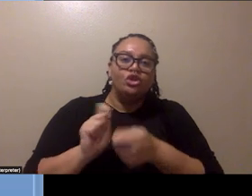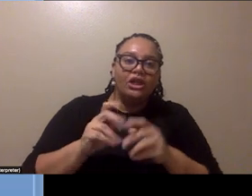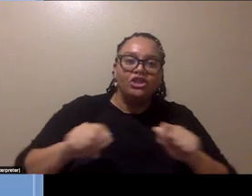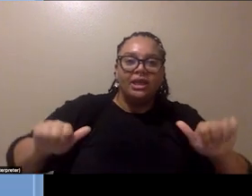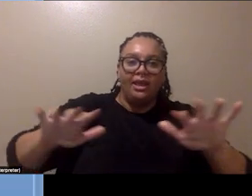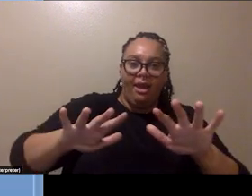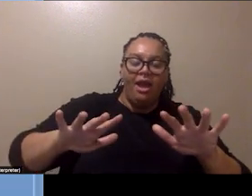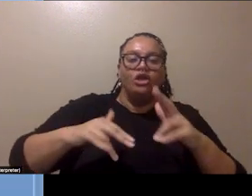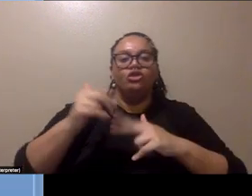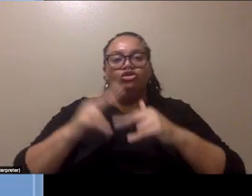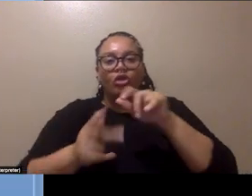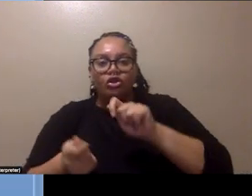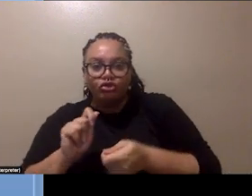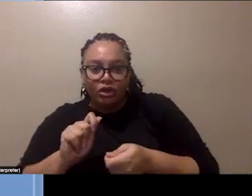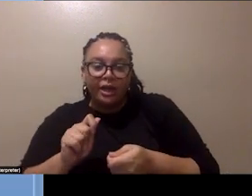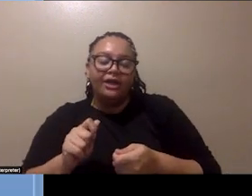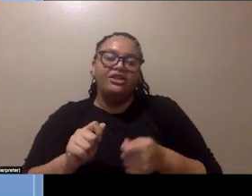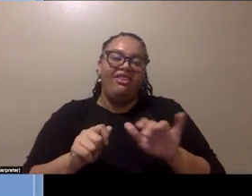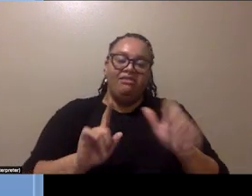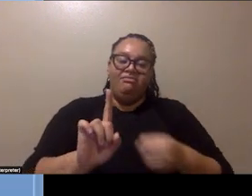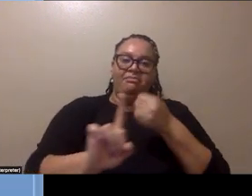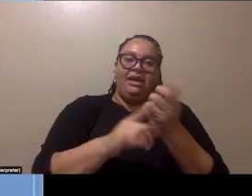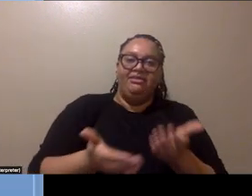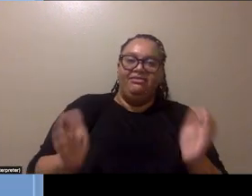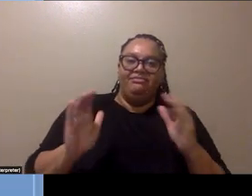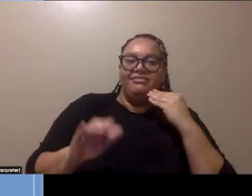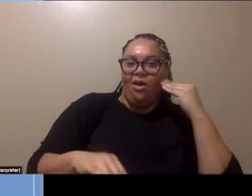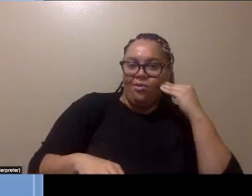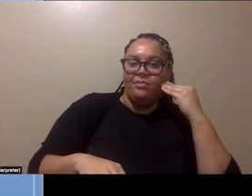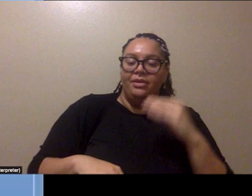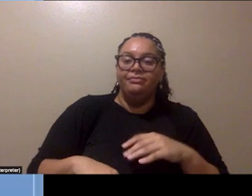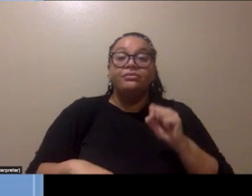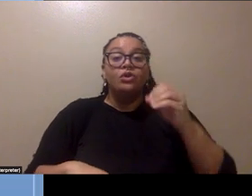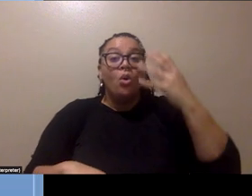as well as potentially some change in structure affecting their nest quality as well.